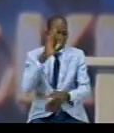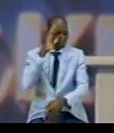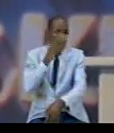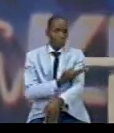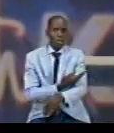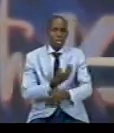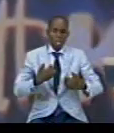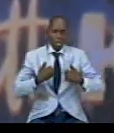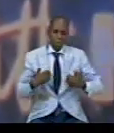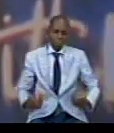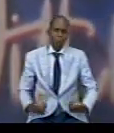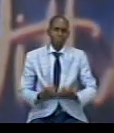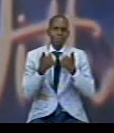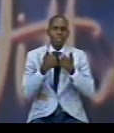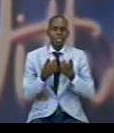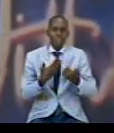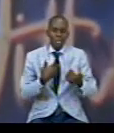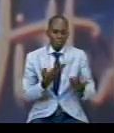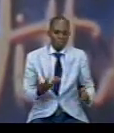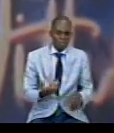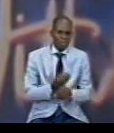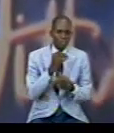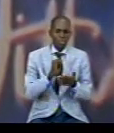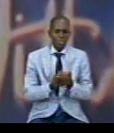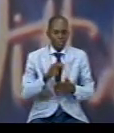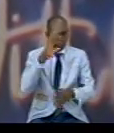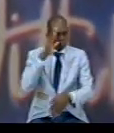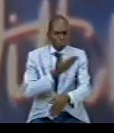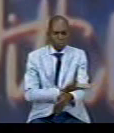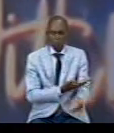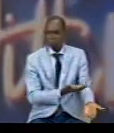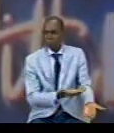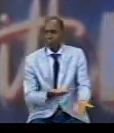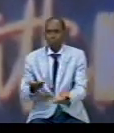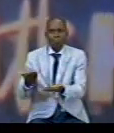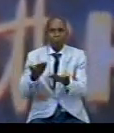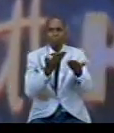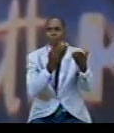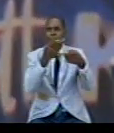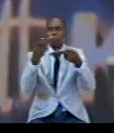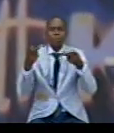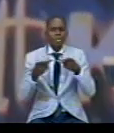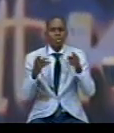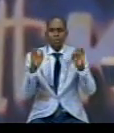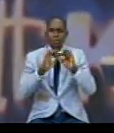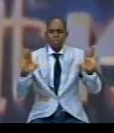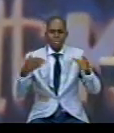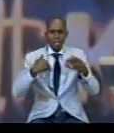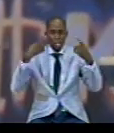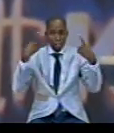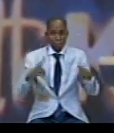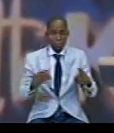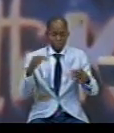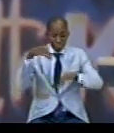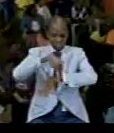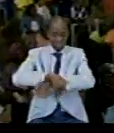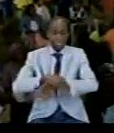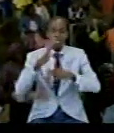They're taking here and there and nothing could be done. Tonight, your solution has